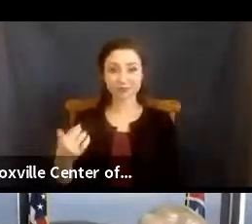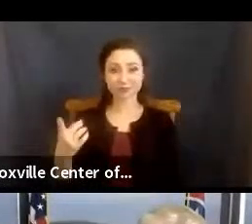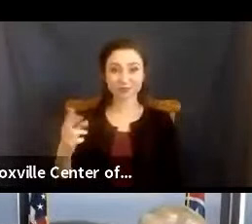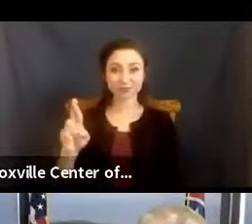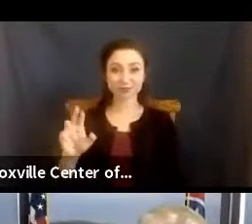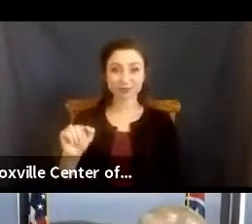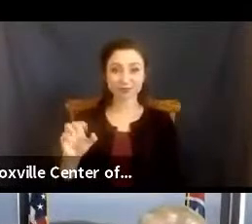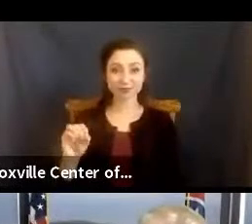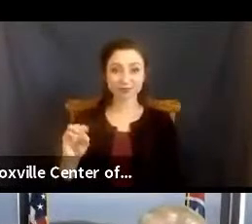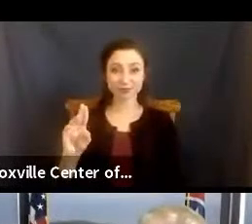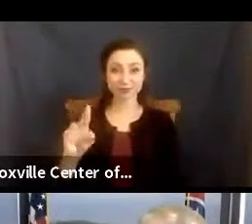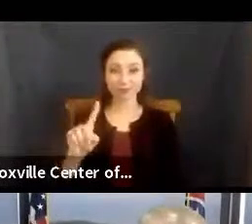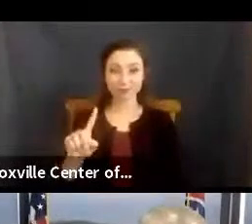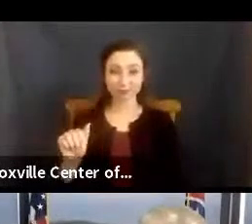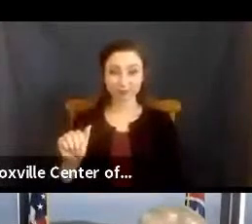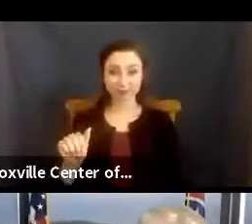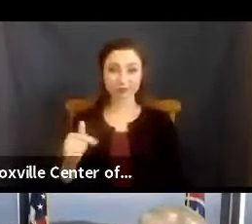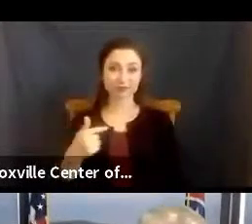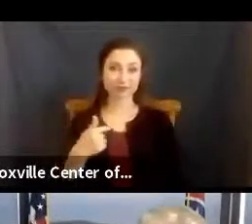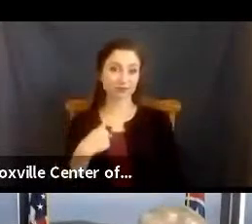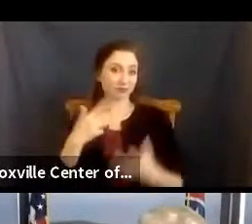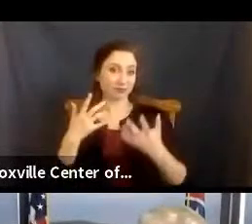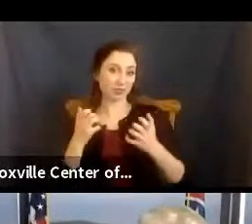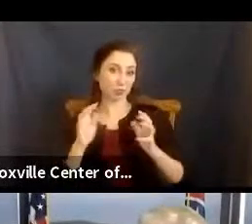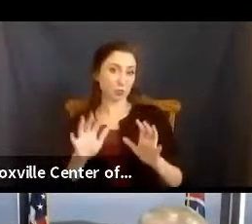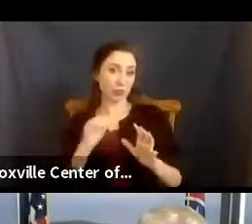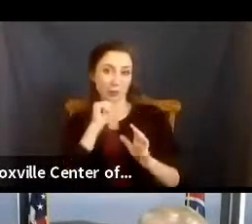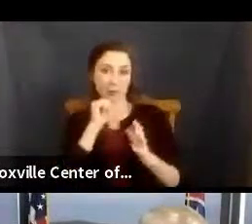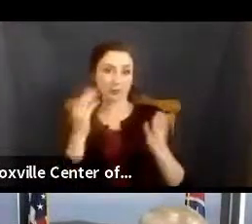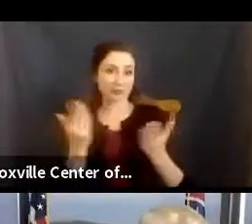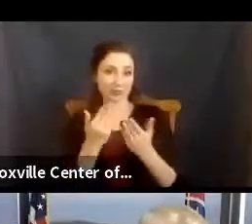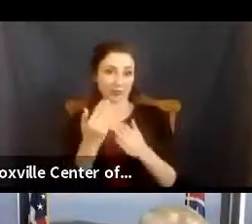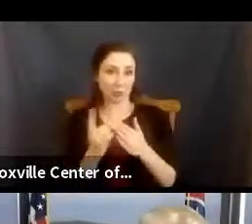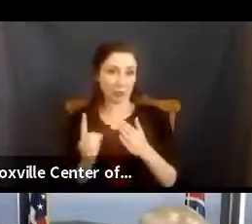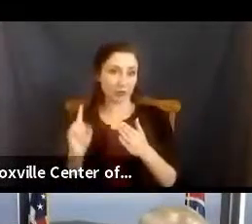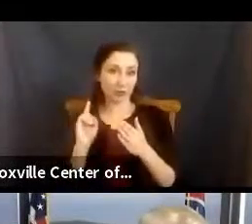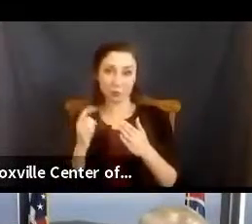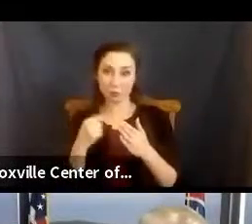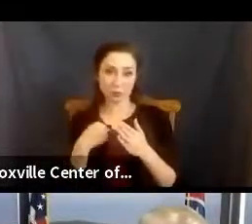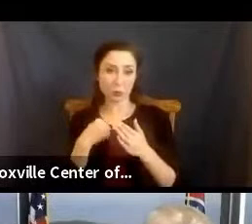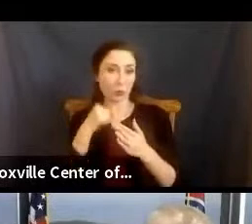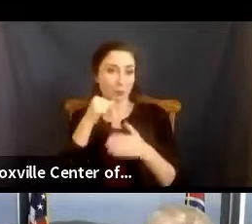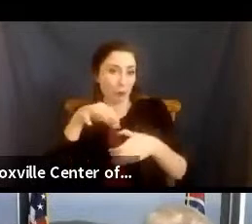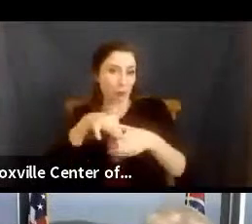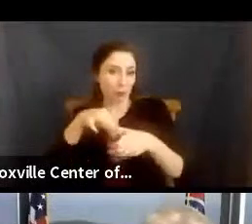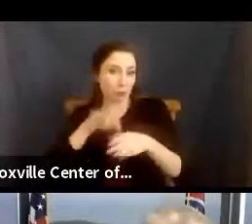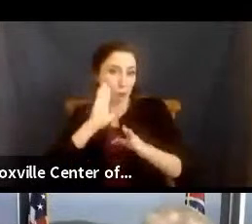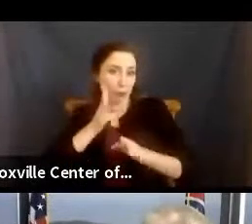Sousa. I'll abstain since I was not present last week. Okay.